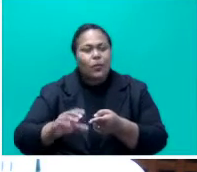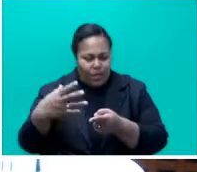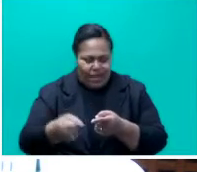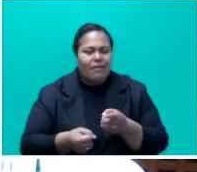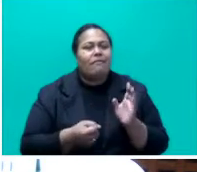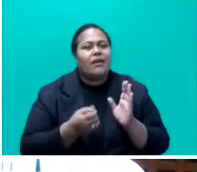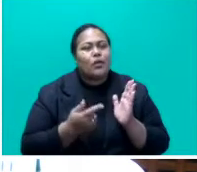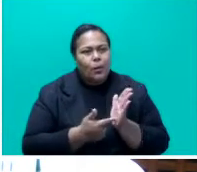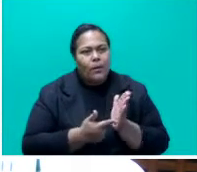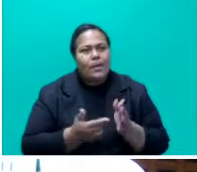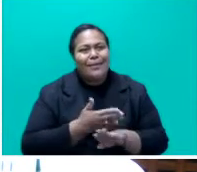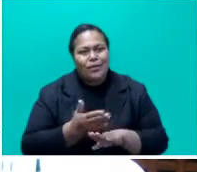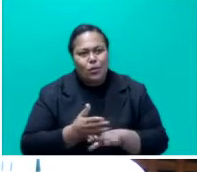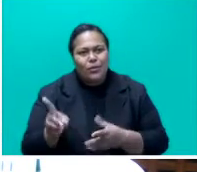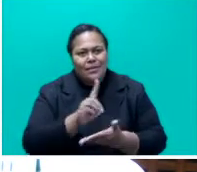improved.